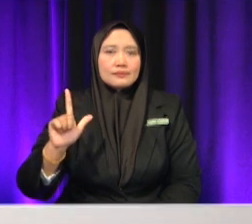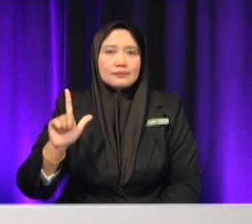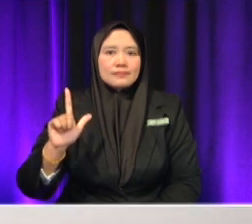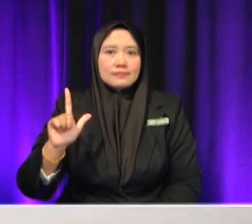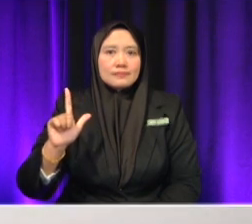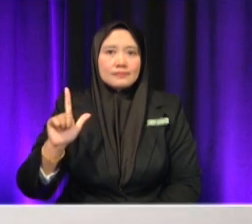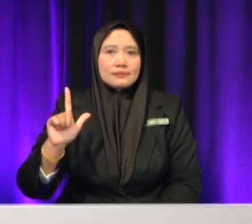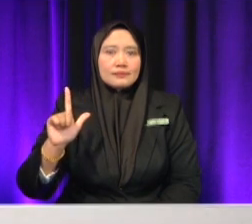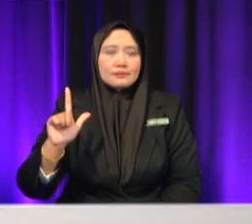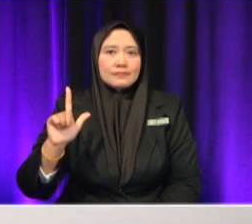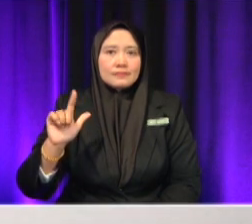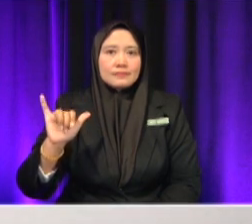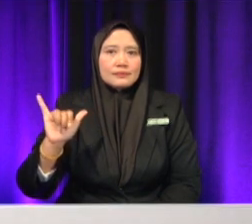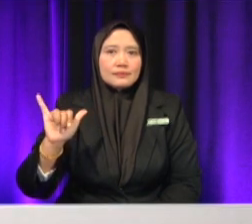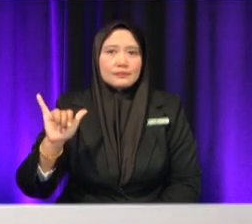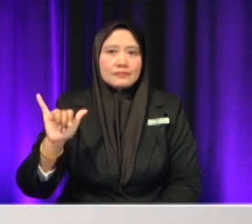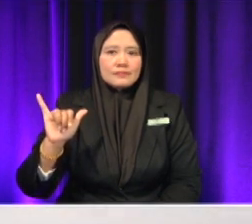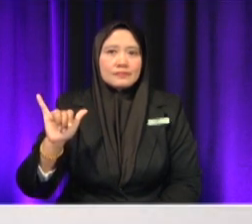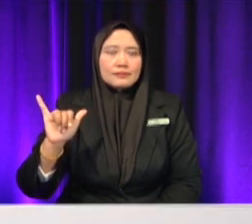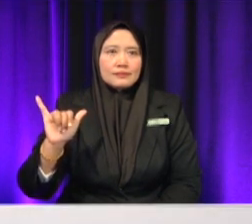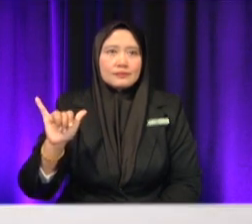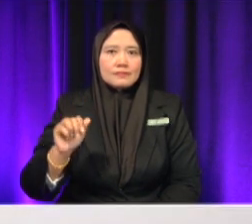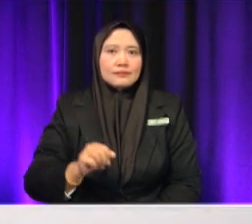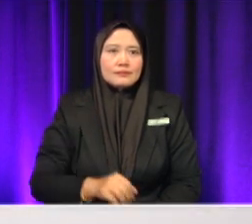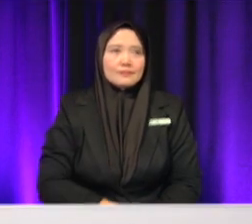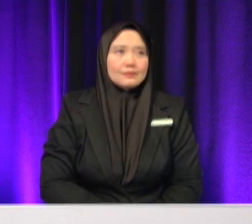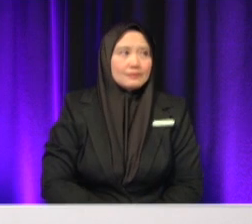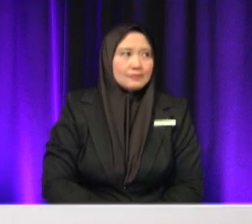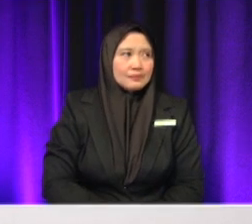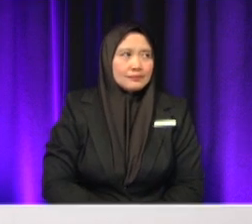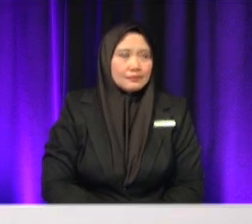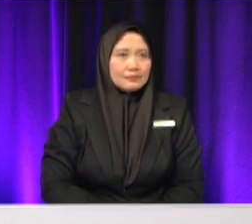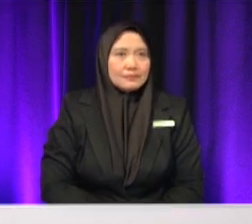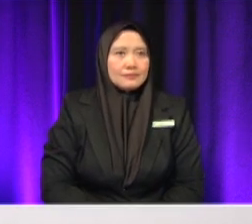L. Lastly, Y. Lastly, Y. Oh. So,